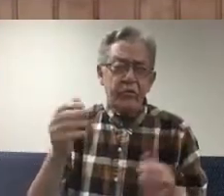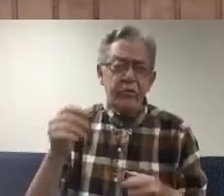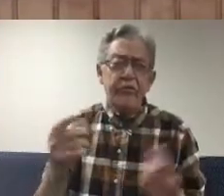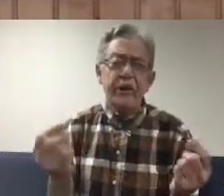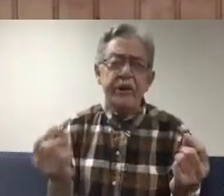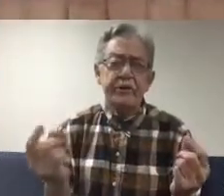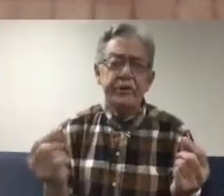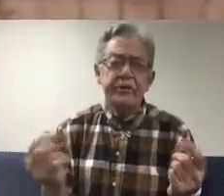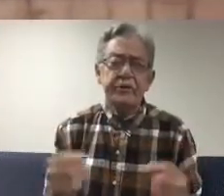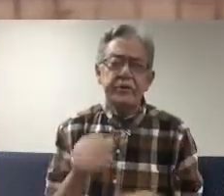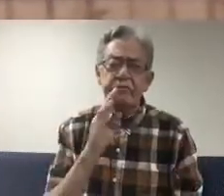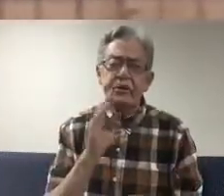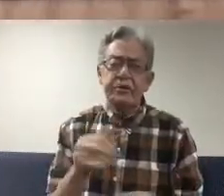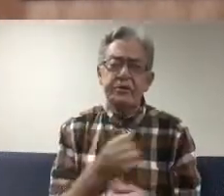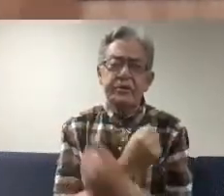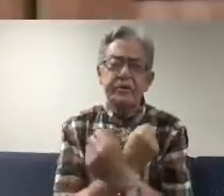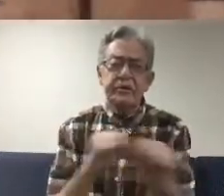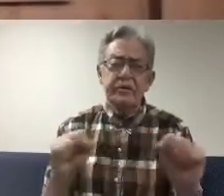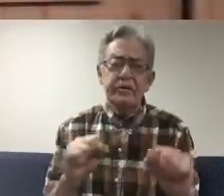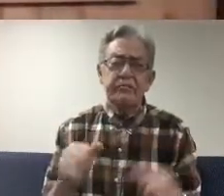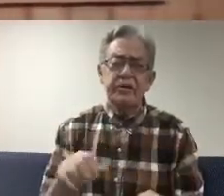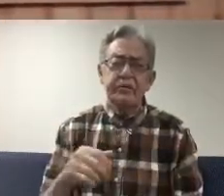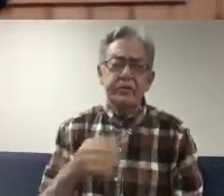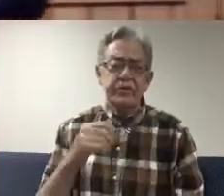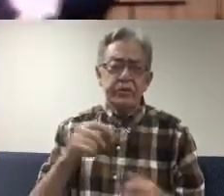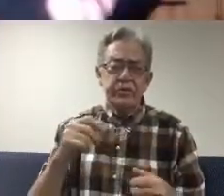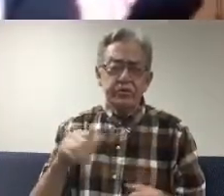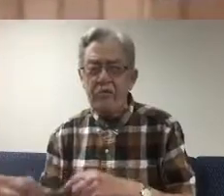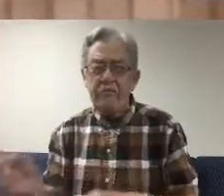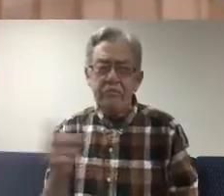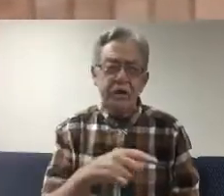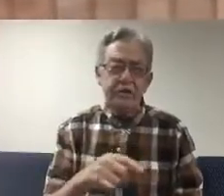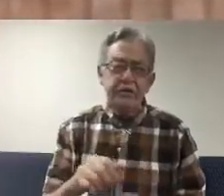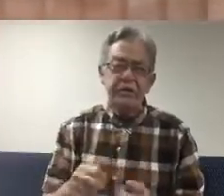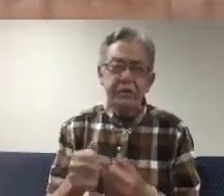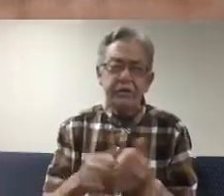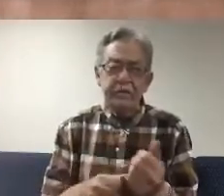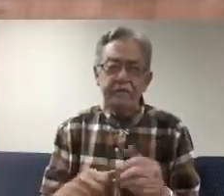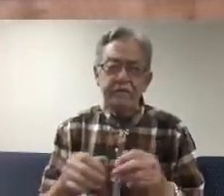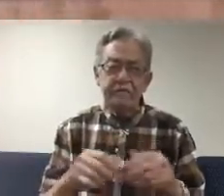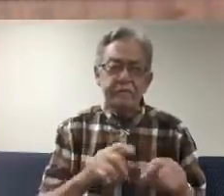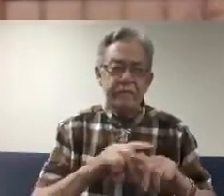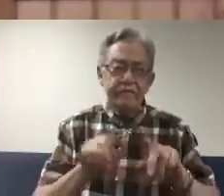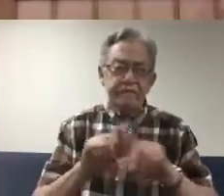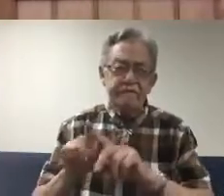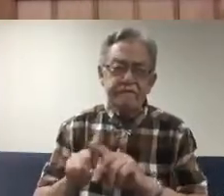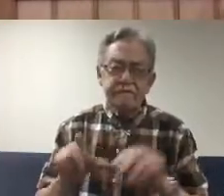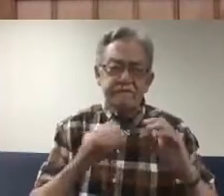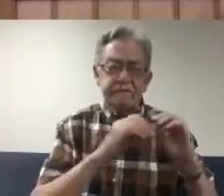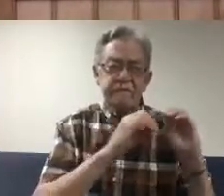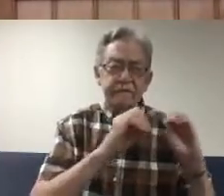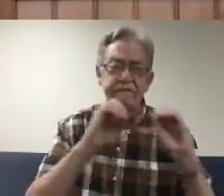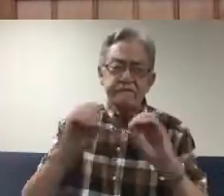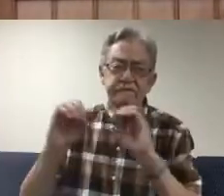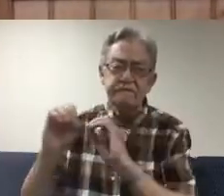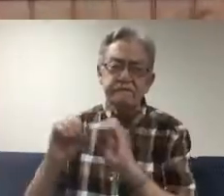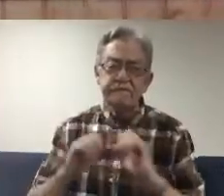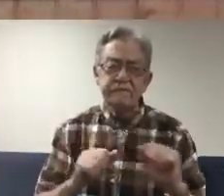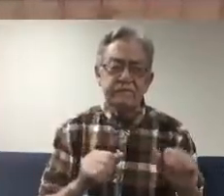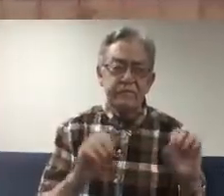way began to take root, as it has in our culture. She would say in that song, my